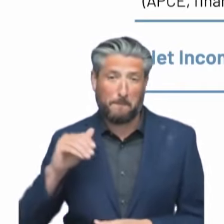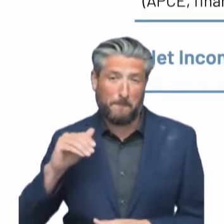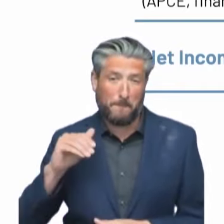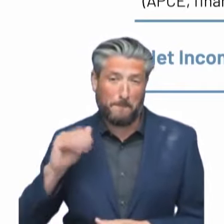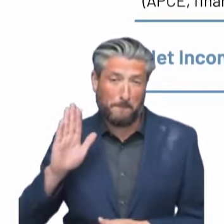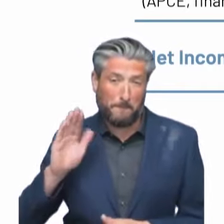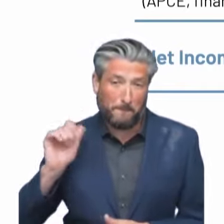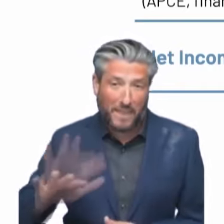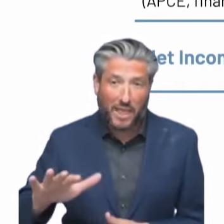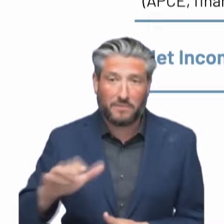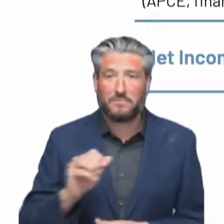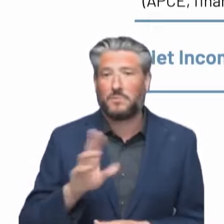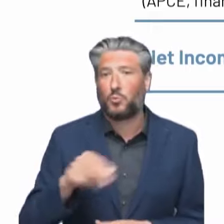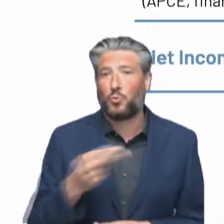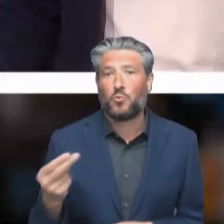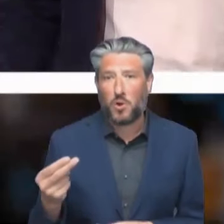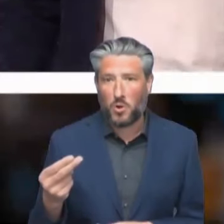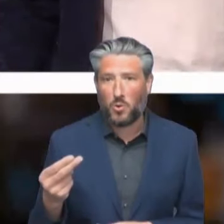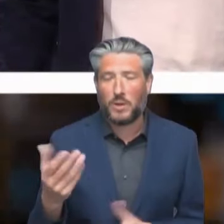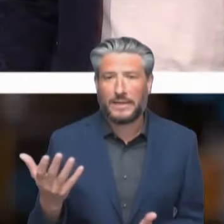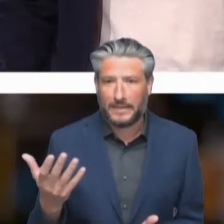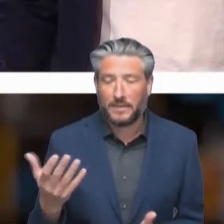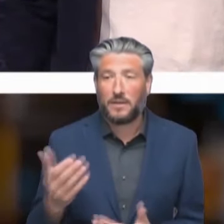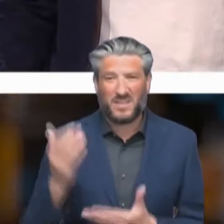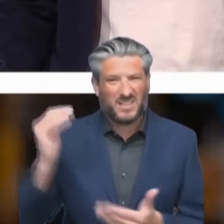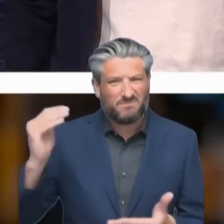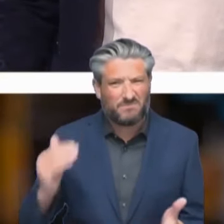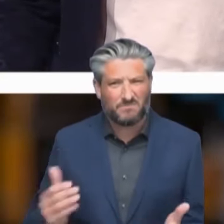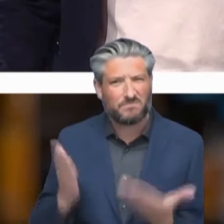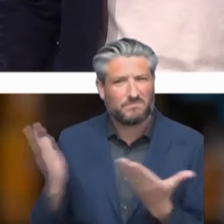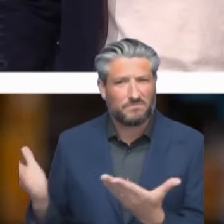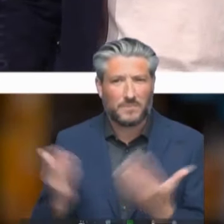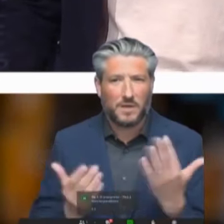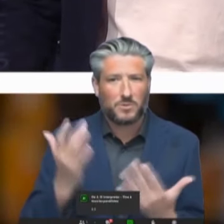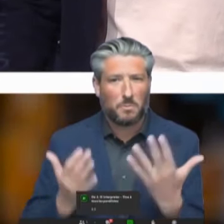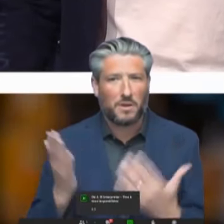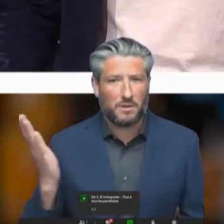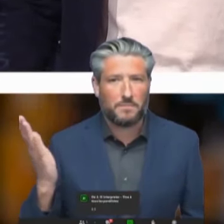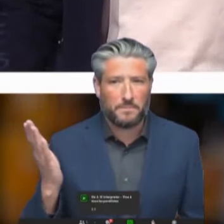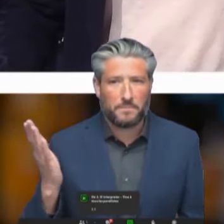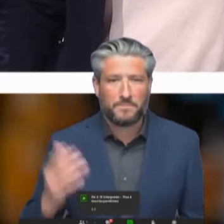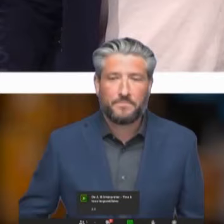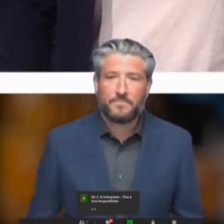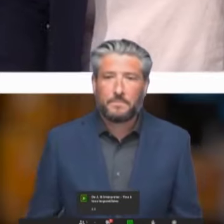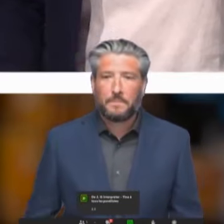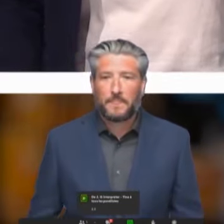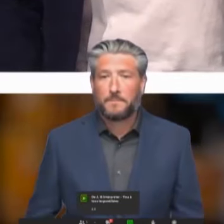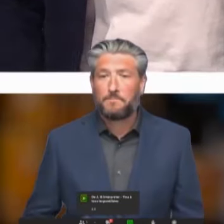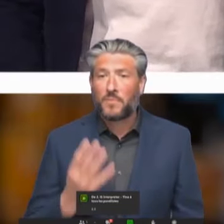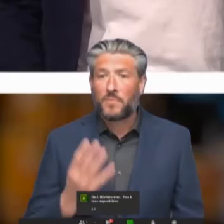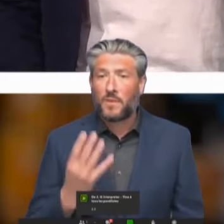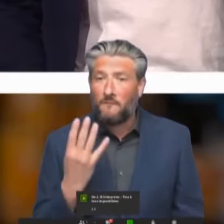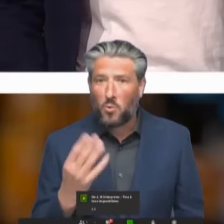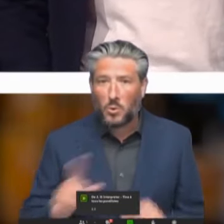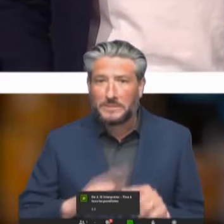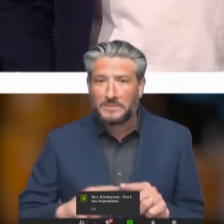for H2. Let's now look at the contribution of the group's four business segments.